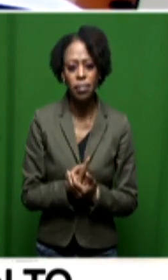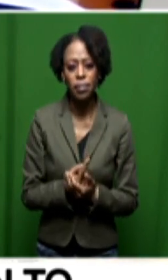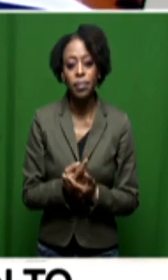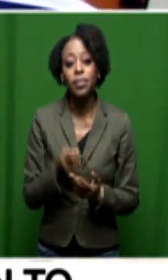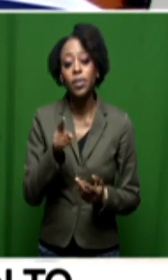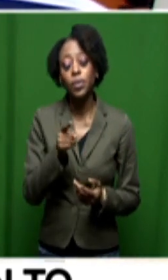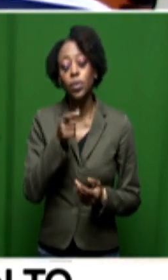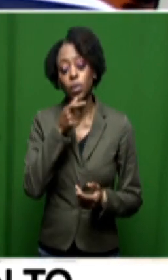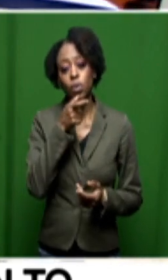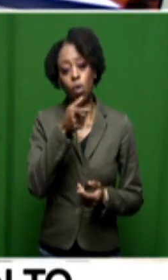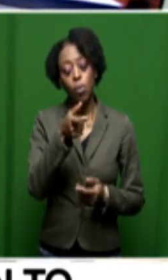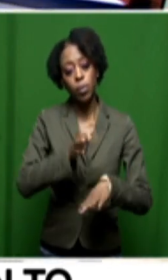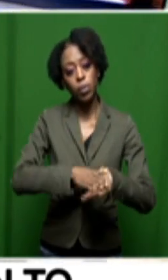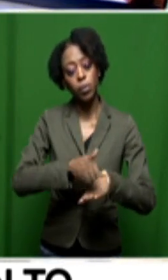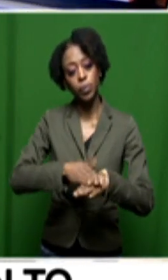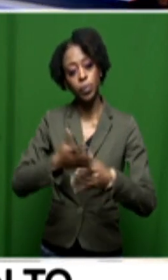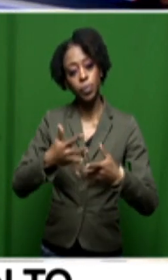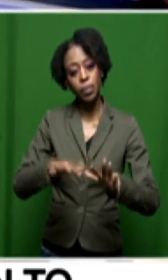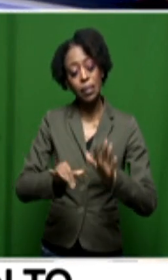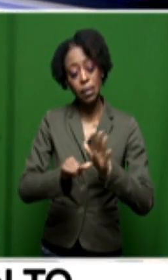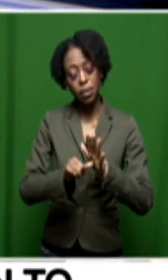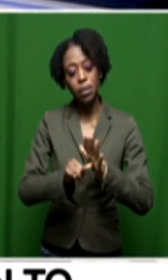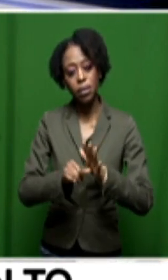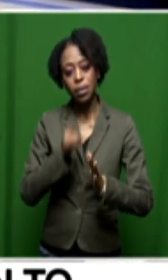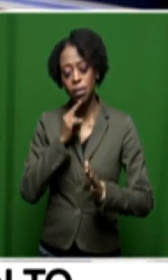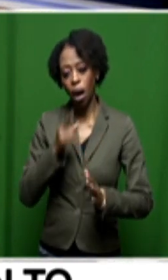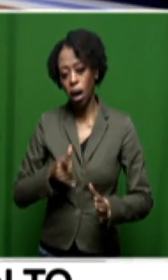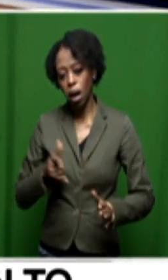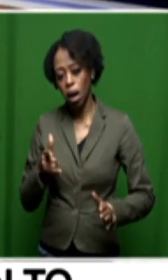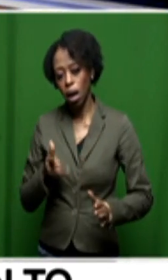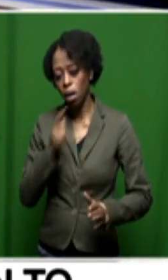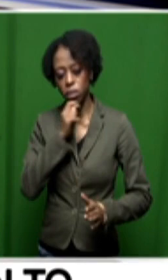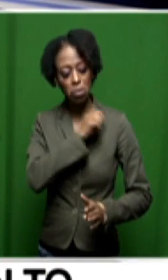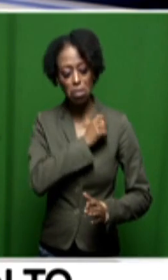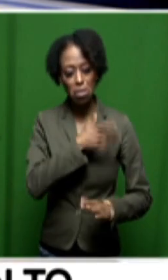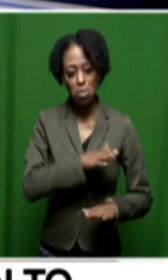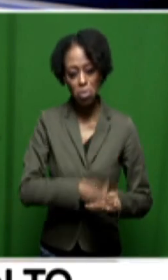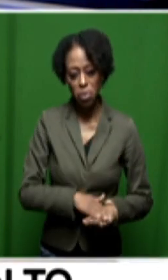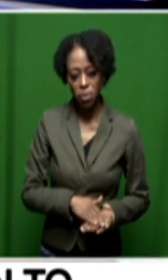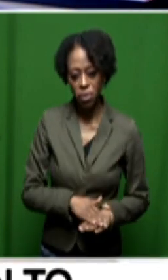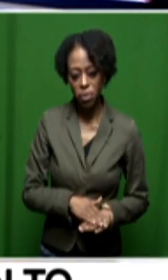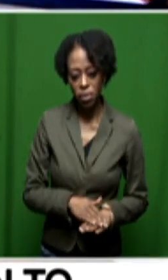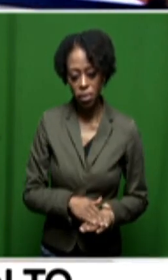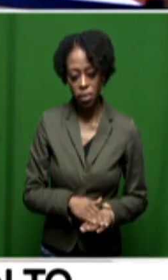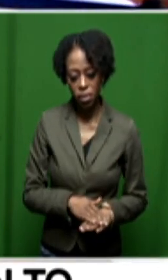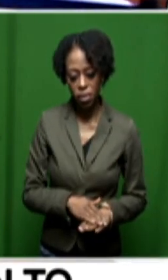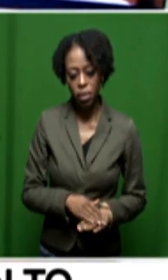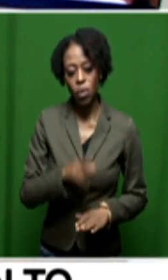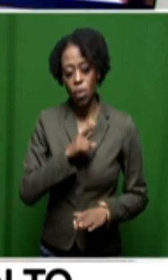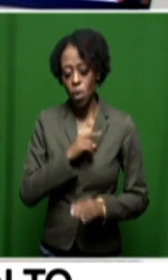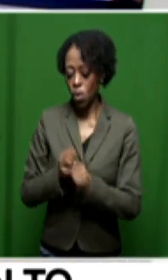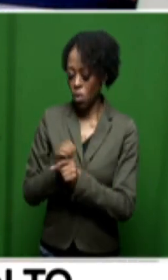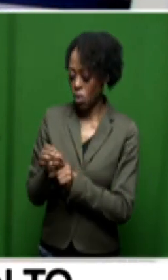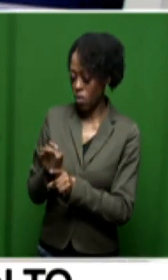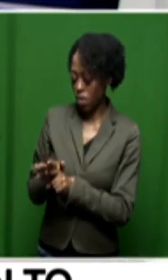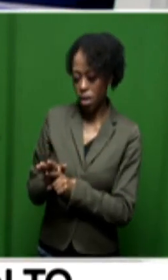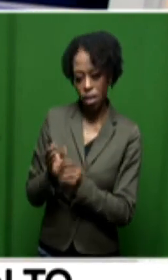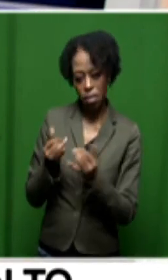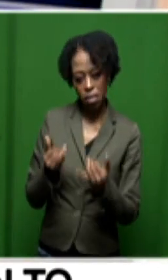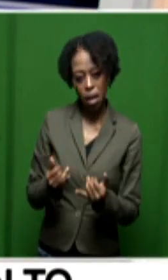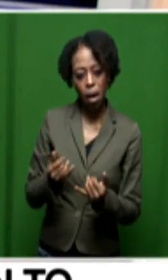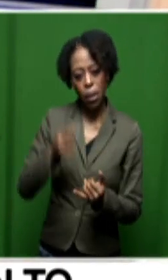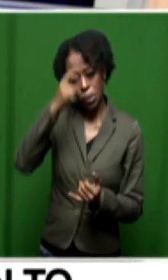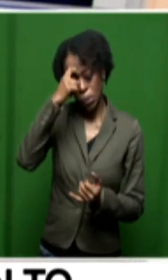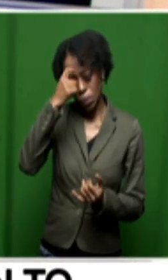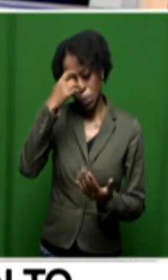you brought up something very important, is that hesitancy and the lack of trust. It's amazing how, because of COVID, everybody is now an expert